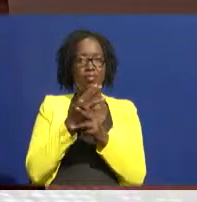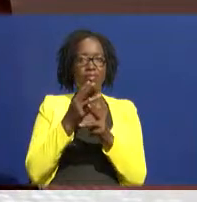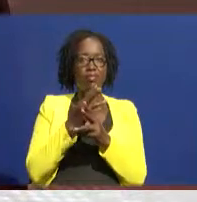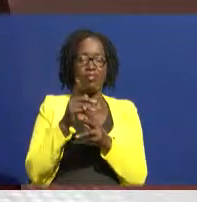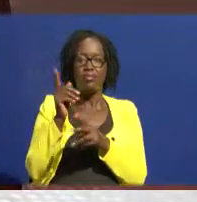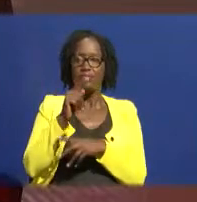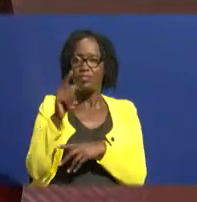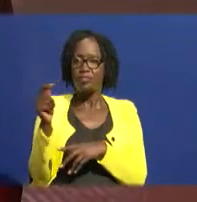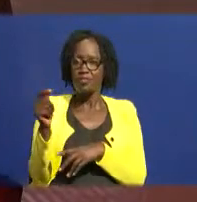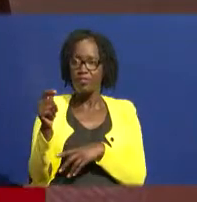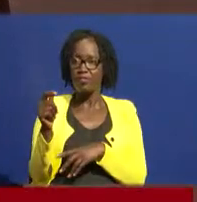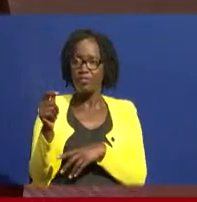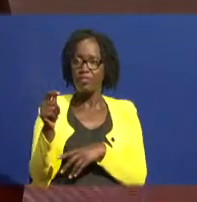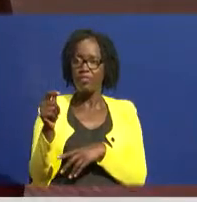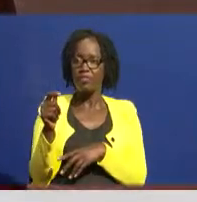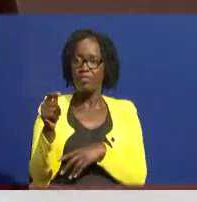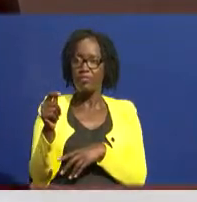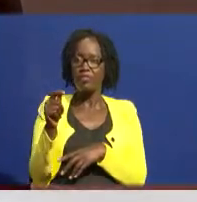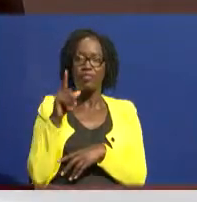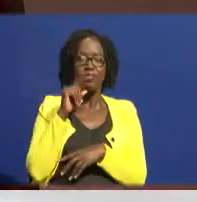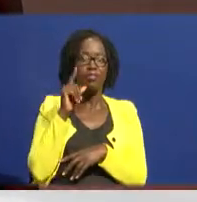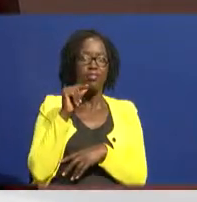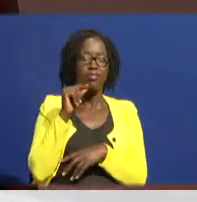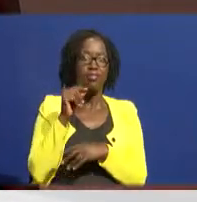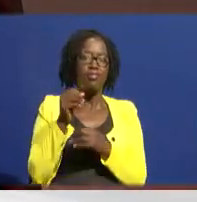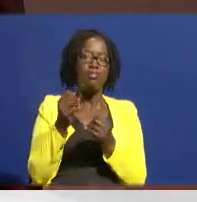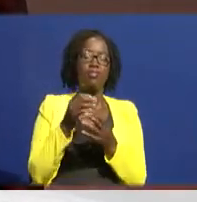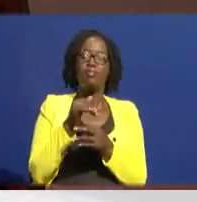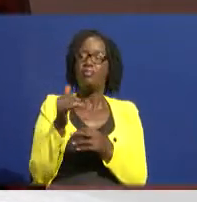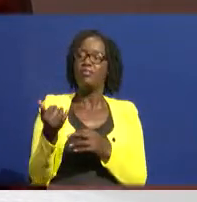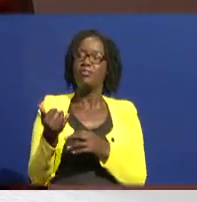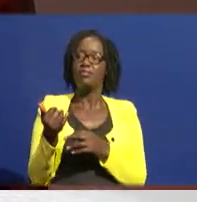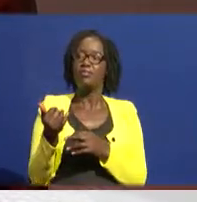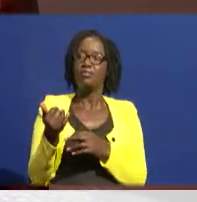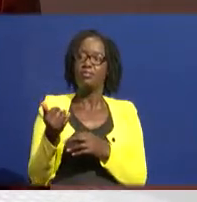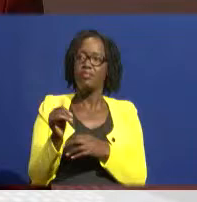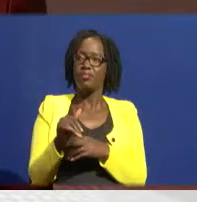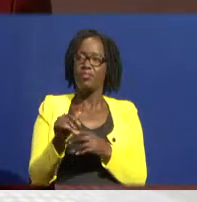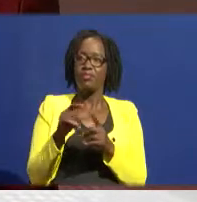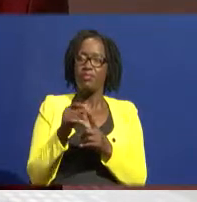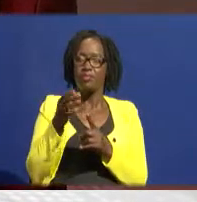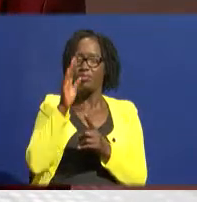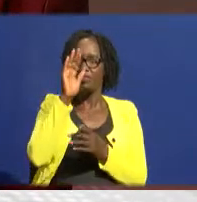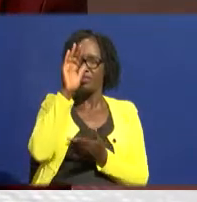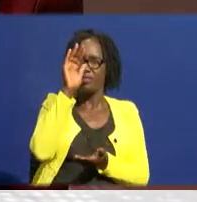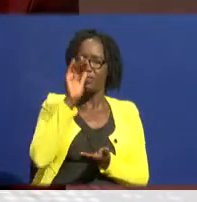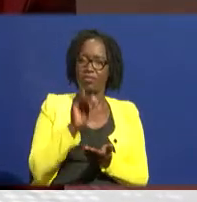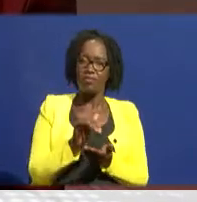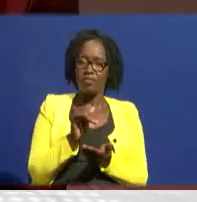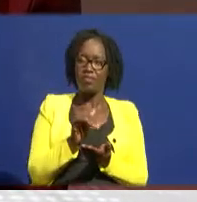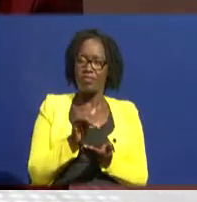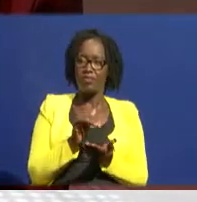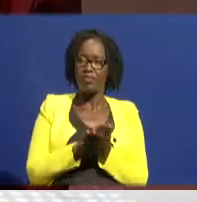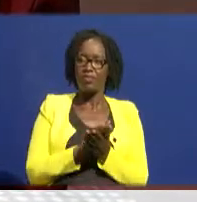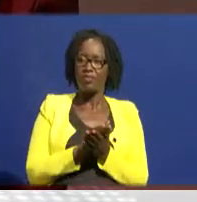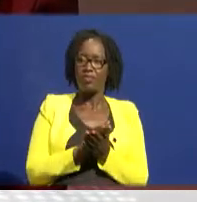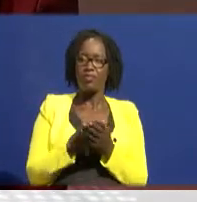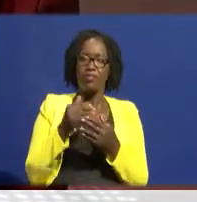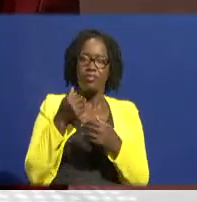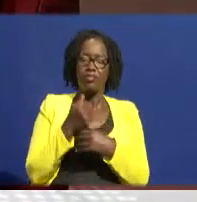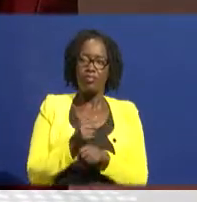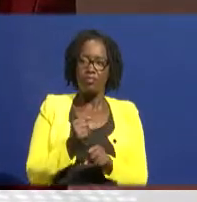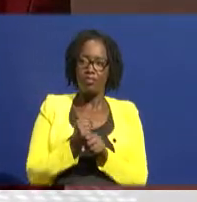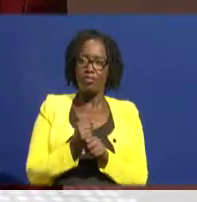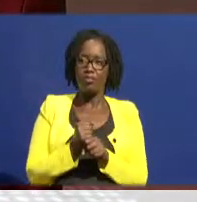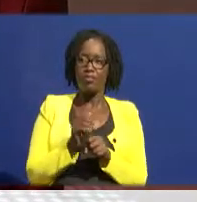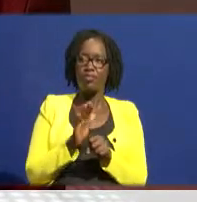TikTok, the Twitter, and many others, that the word of God has declined. And this has caused a